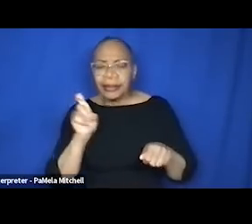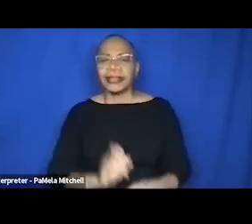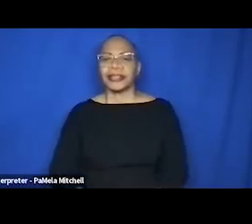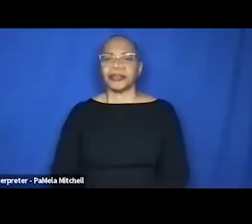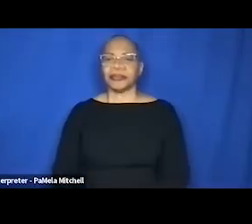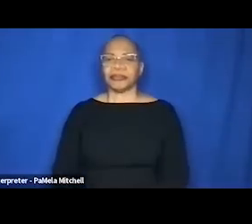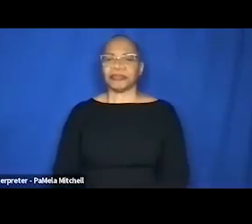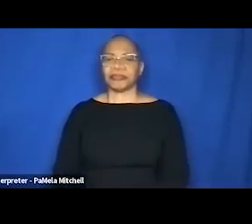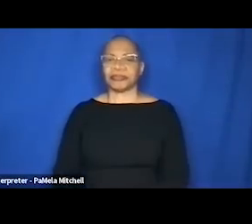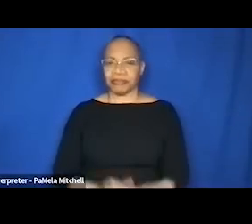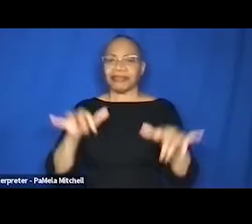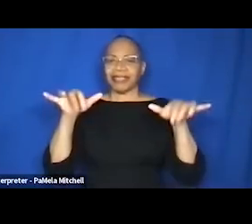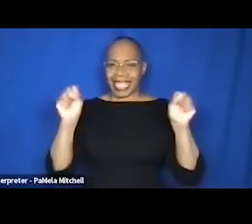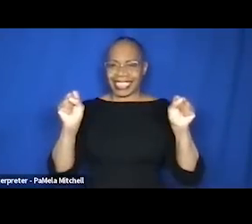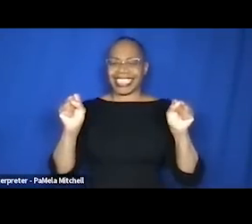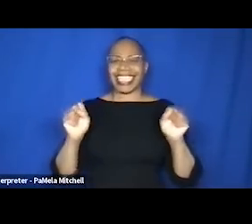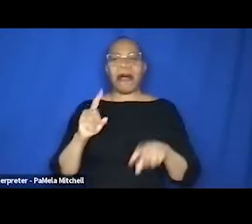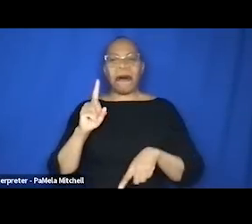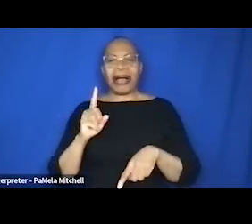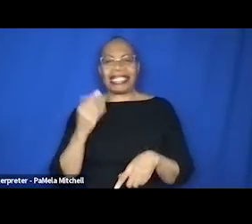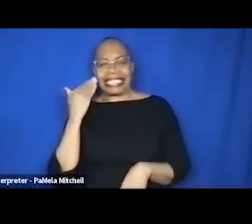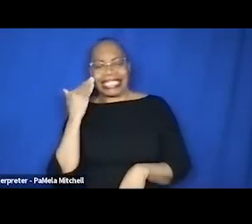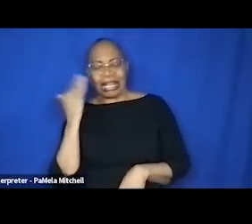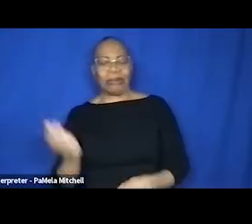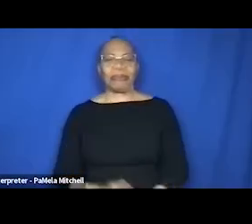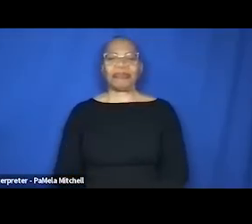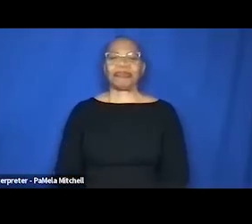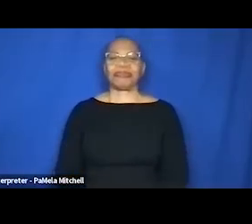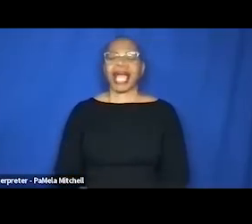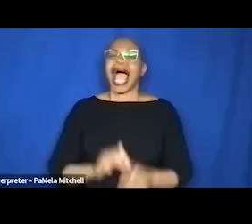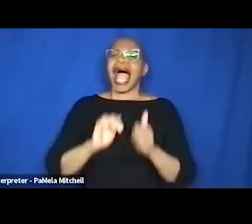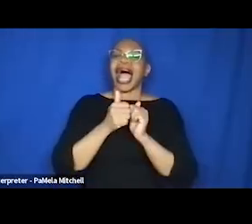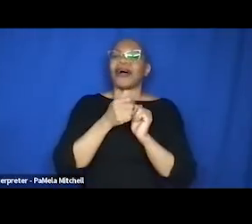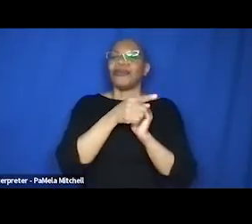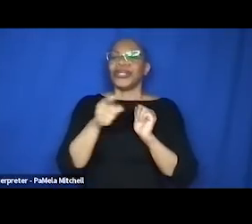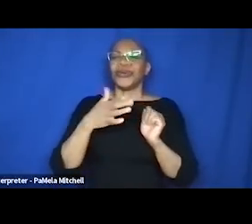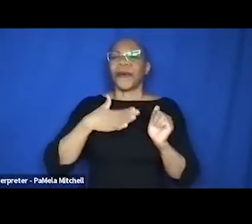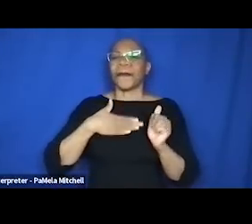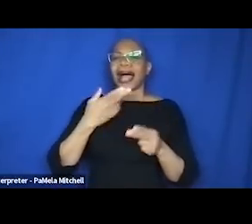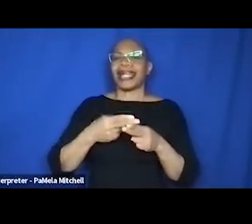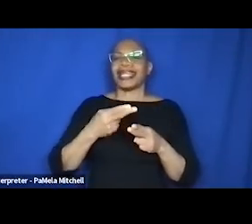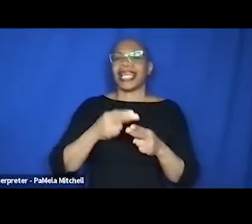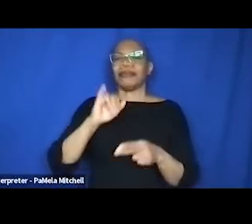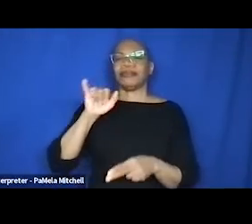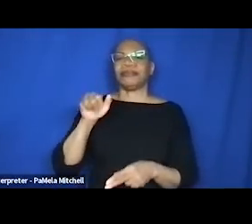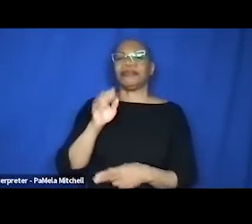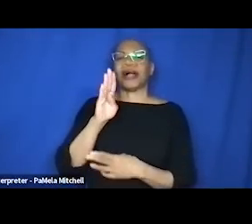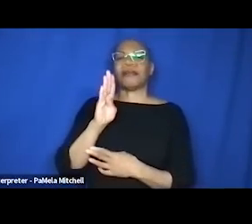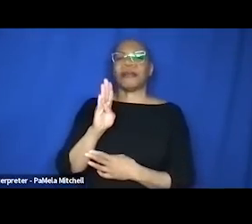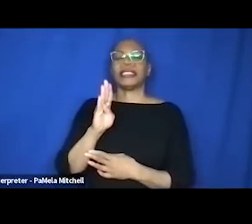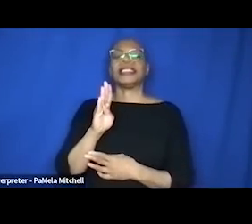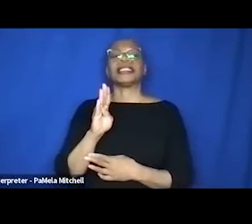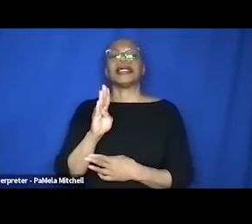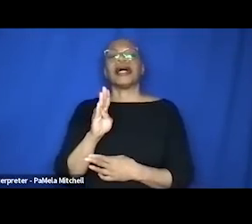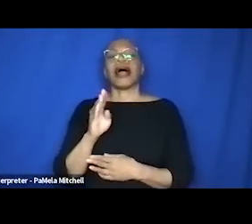See you. You look great. Okay, I couldn't tell. How you guys doing? My name is Joseph. I'm the supervising community health worker here at